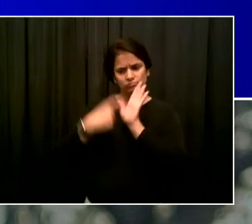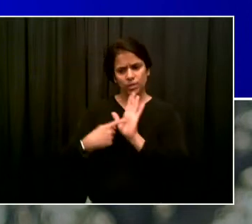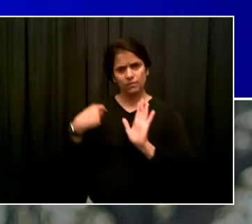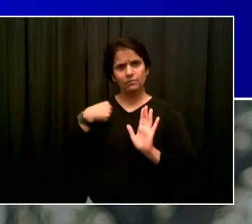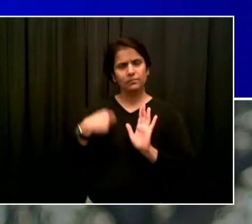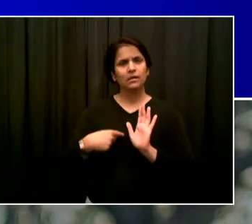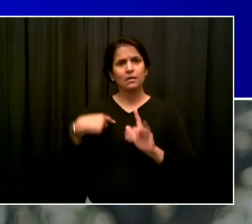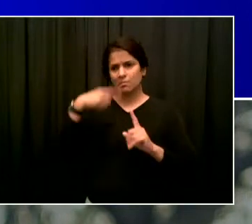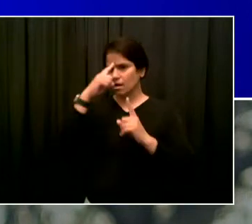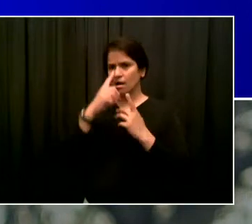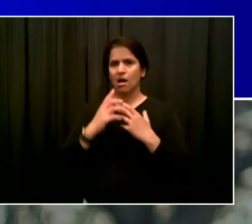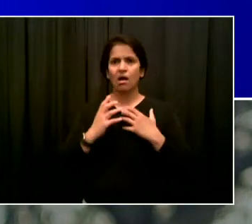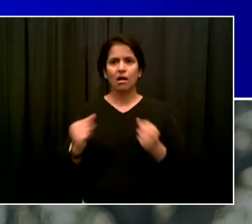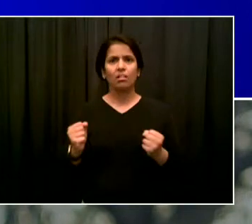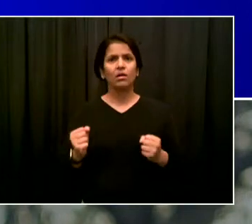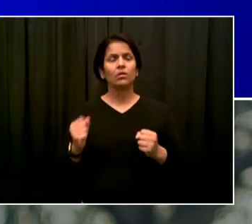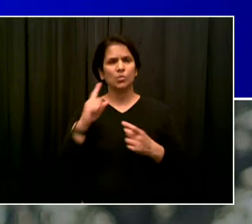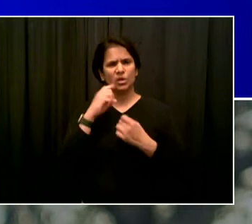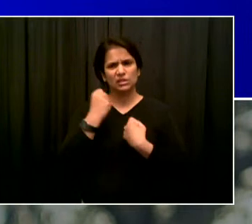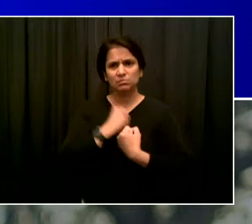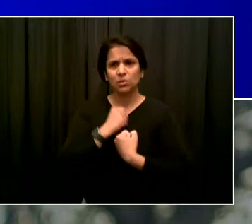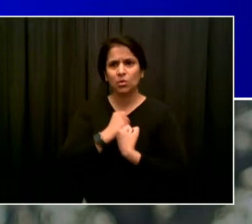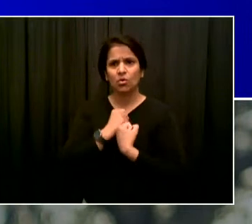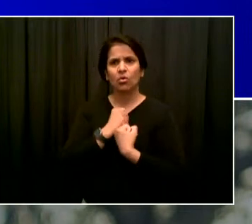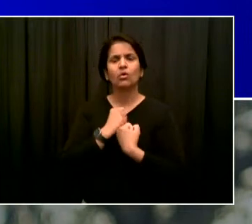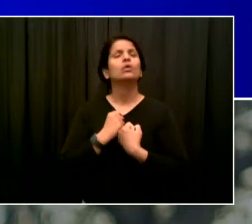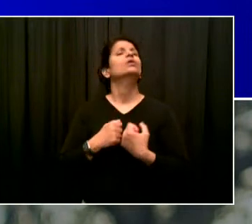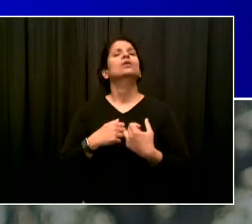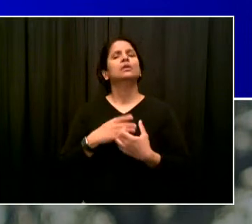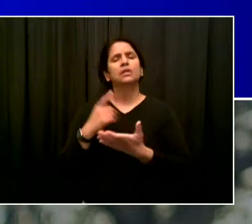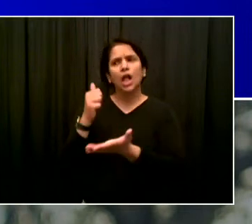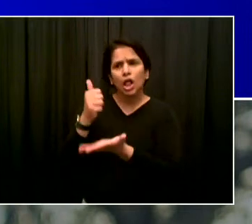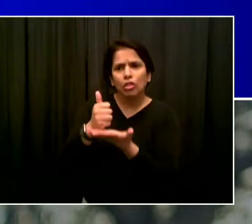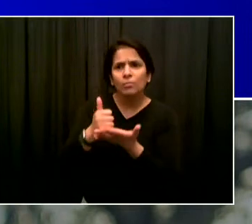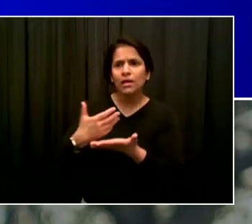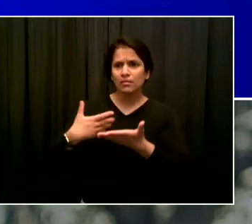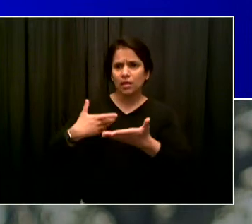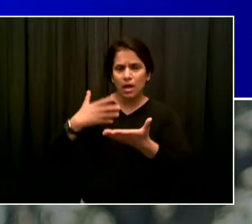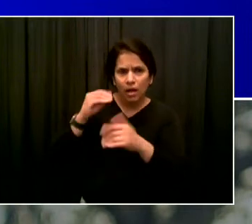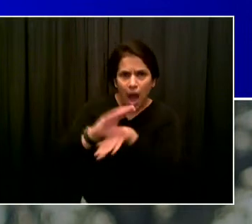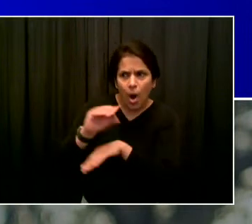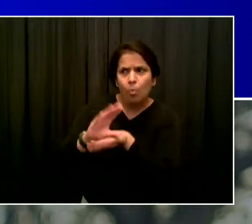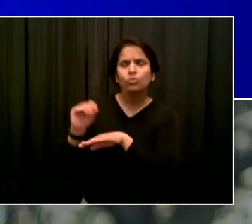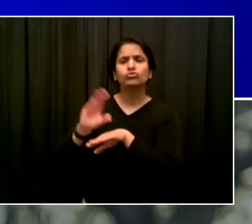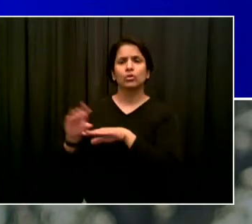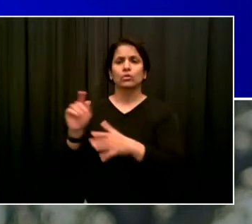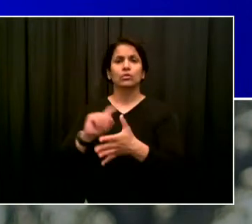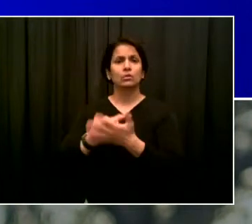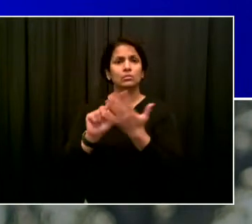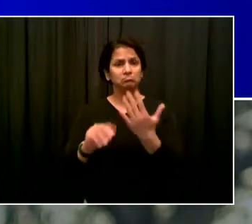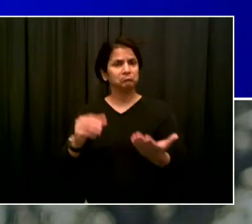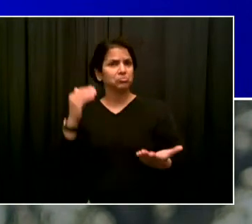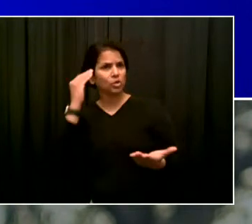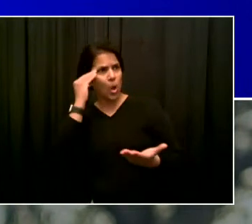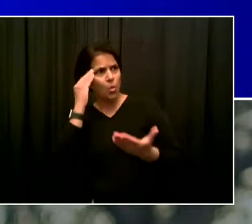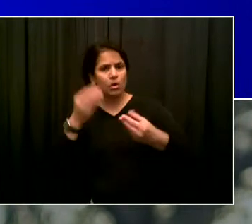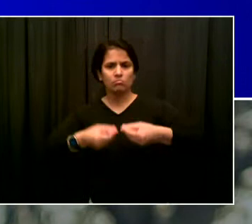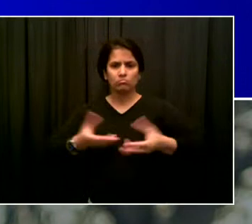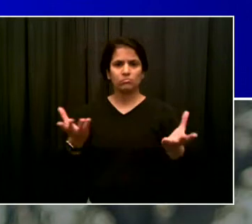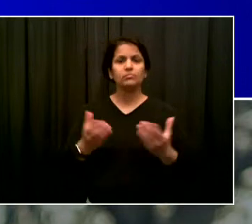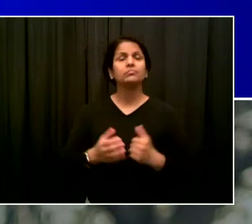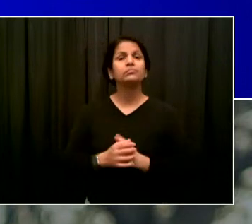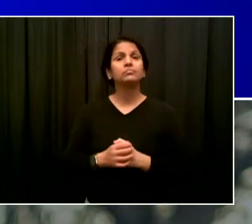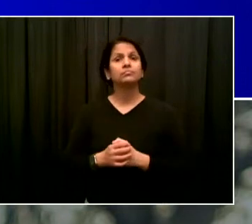Yorkers of all kinds. We are now moving forward because what's happened is the reality of mental health is clearer than ever.